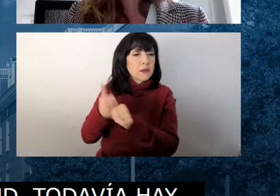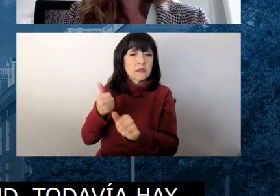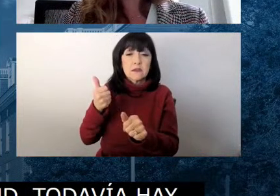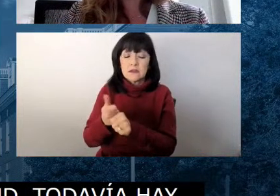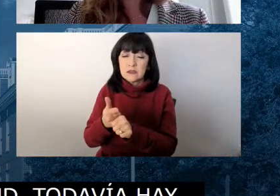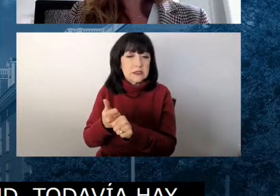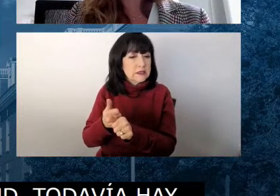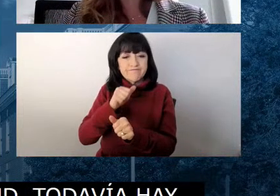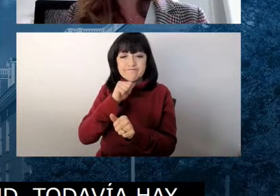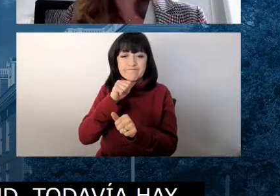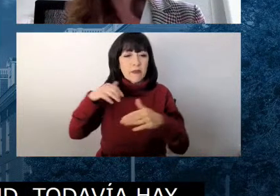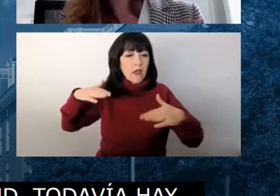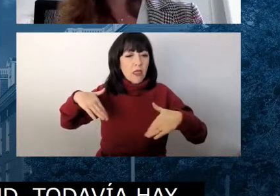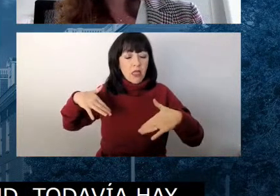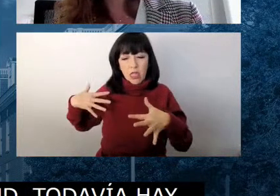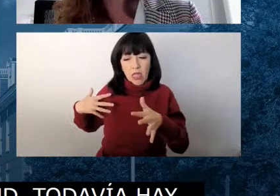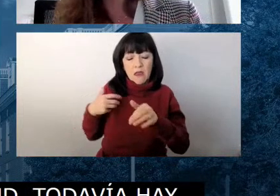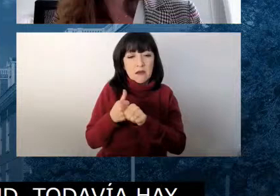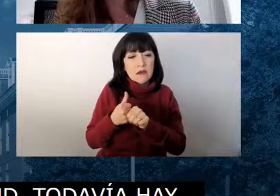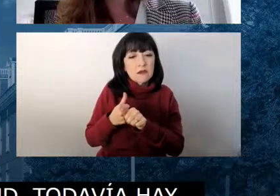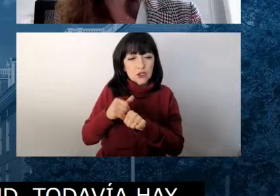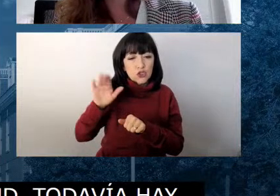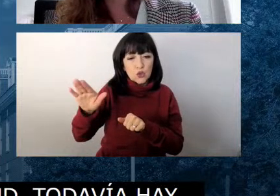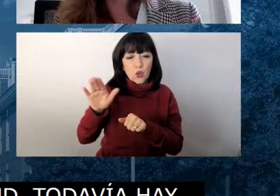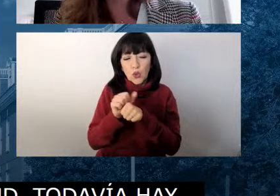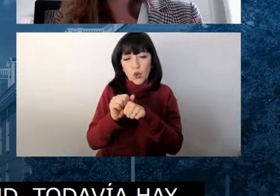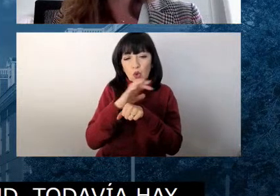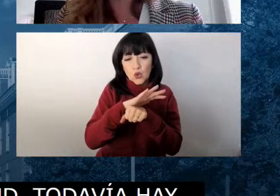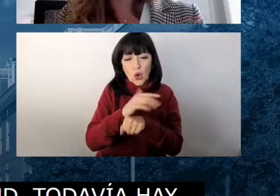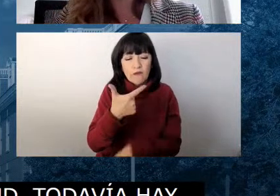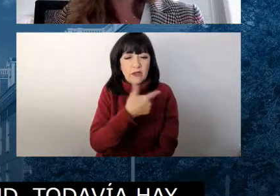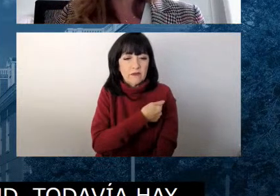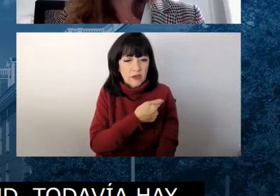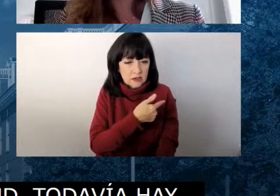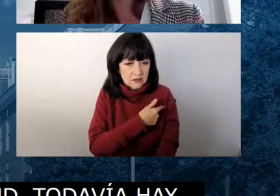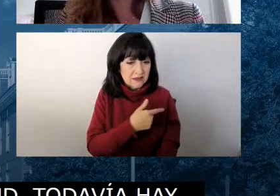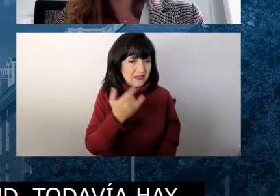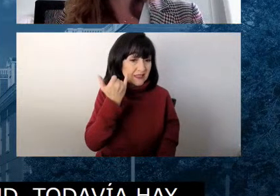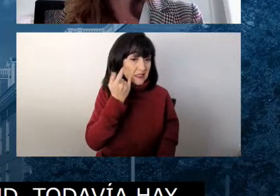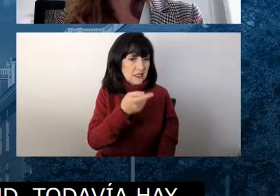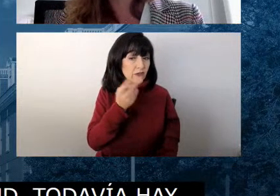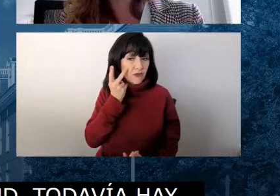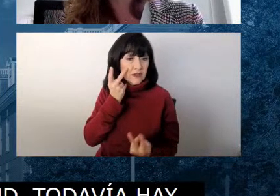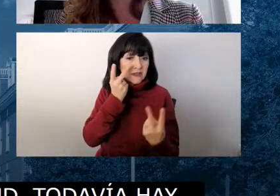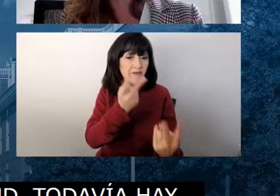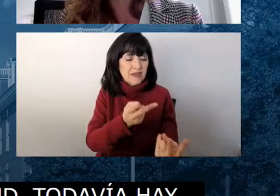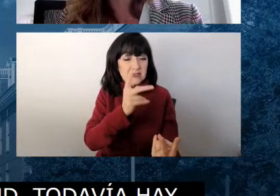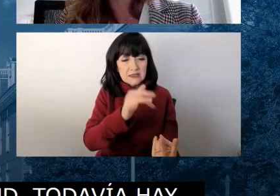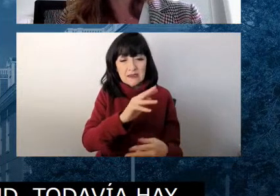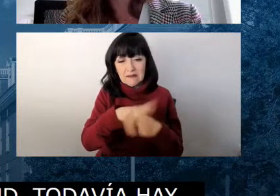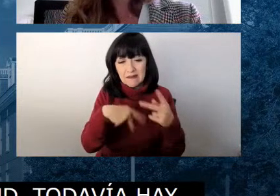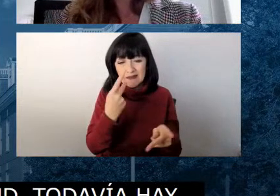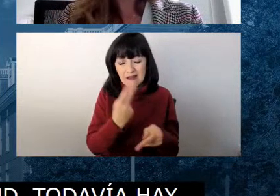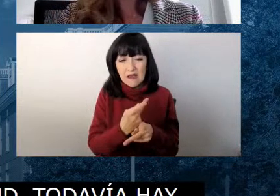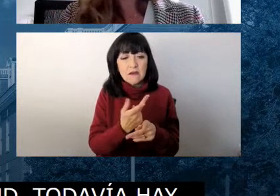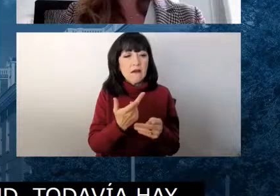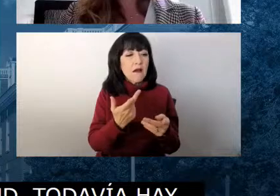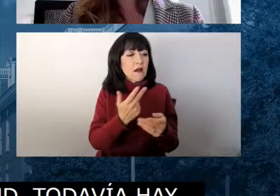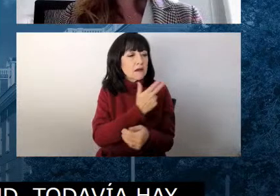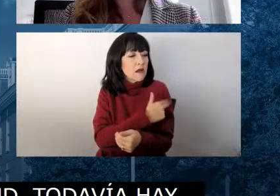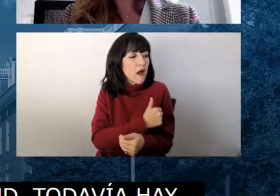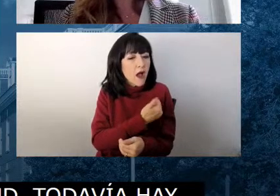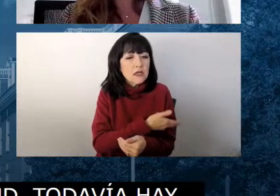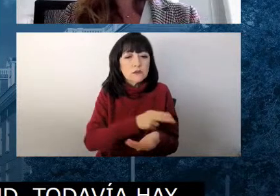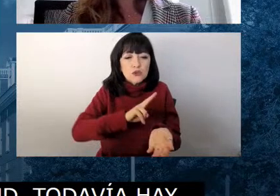risk situations, like if you're visiting a hospital or a long-term care setting or in a crowded indoor setting. That's where